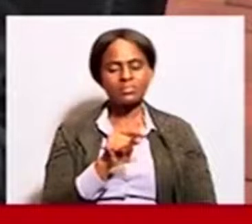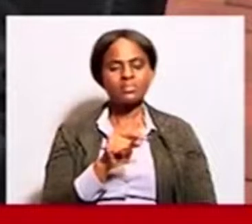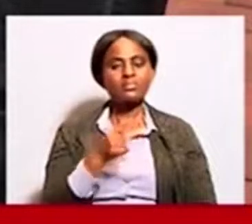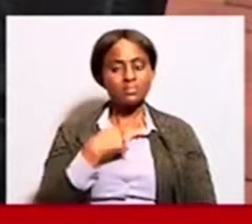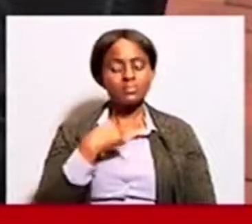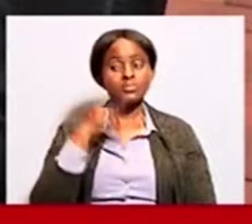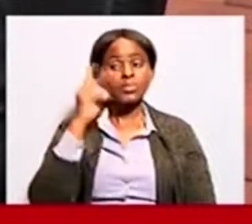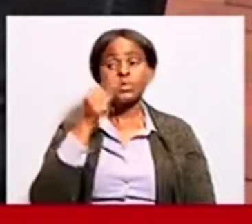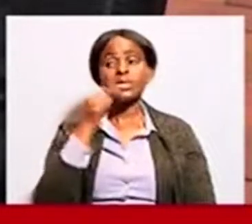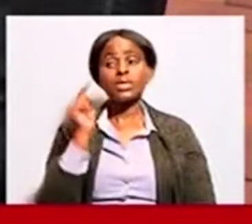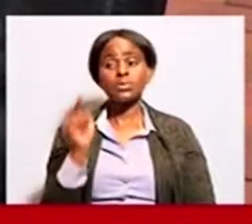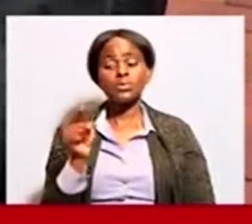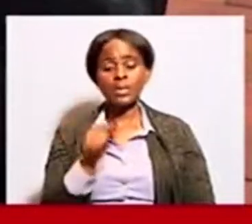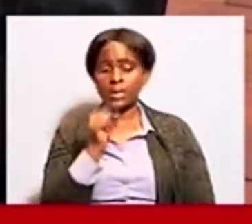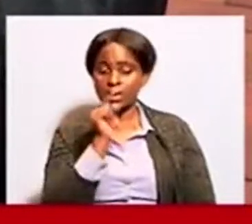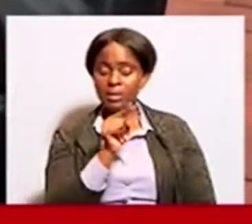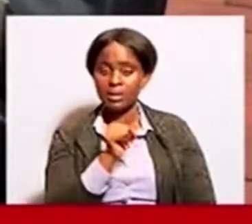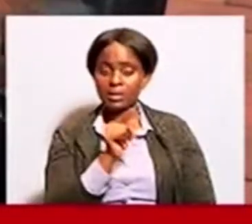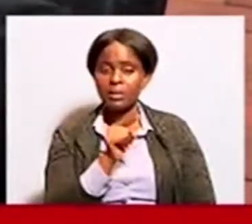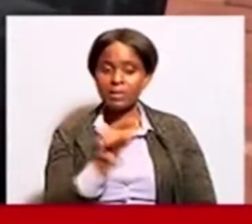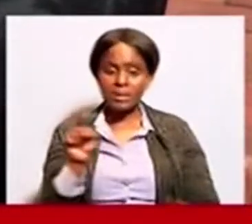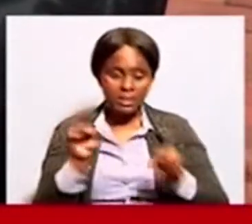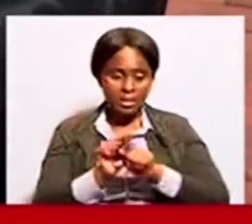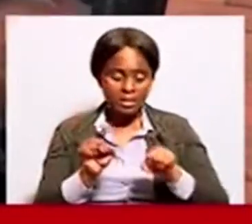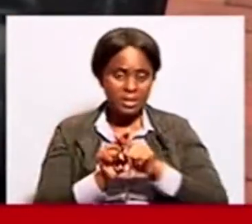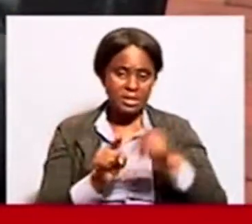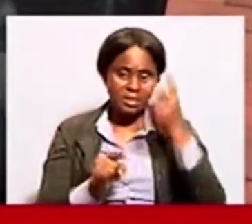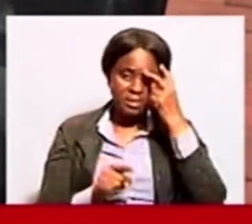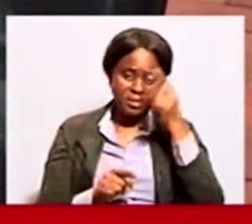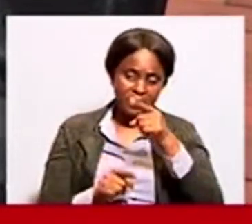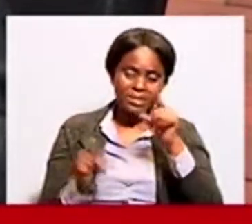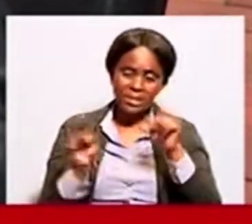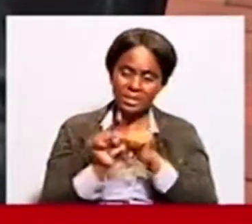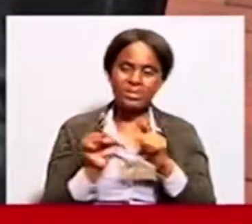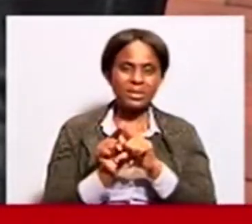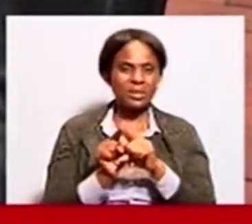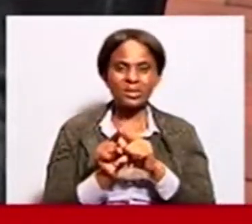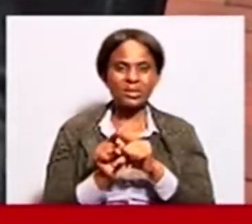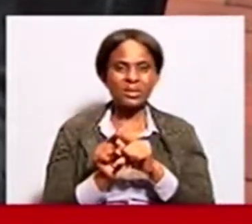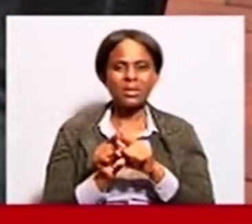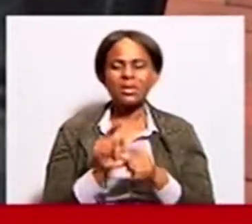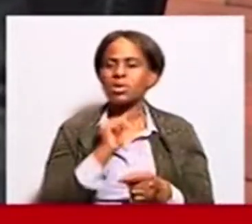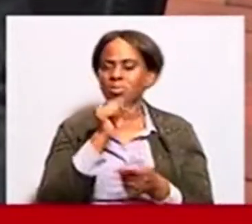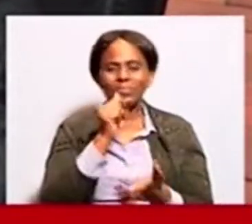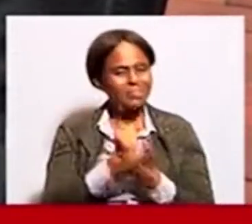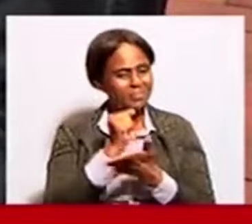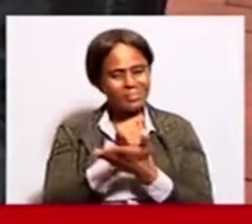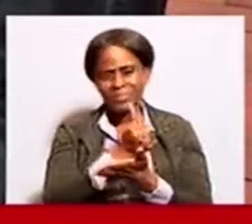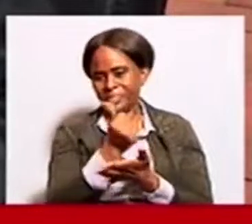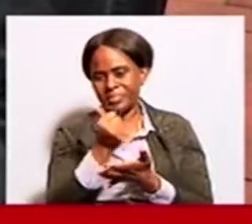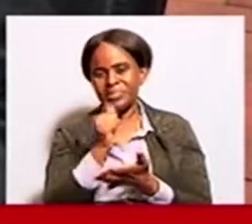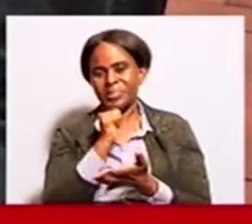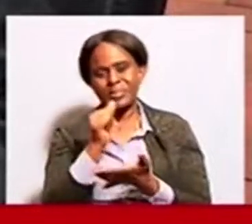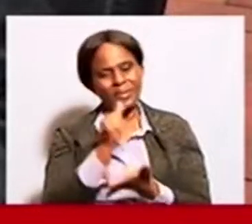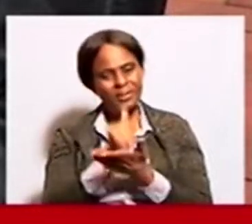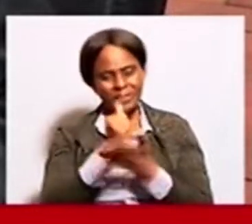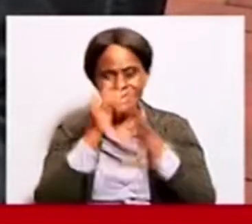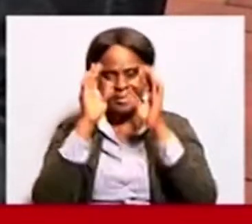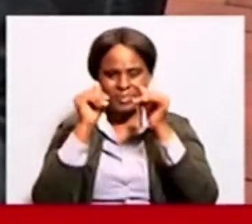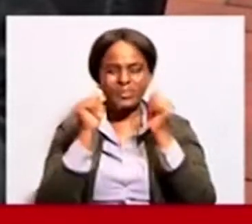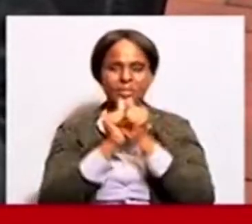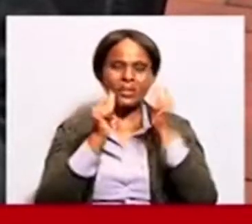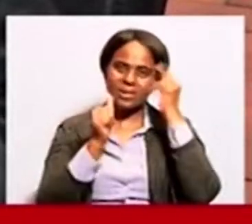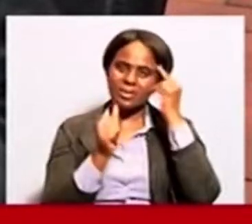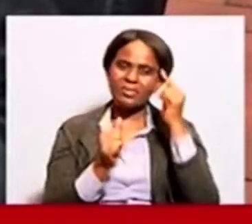telling you this one is a same, they are watching the same template. So we are not helping the other side, we are not helping the president and the